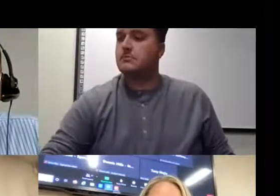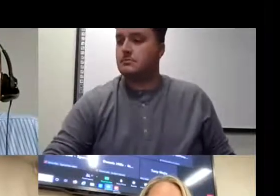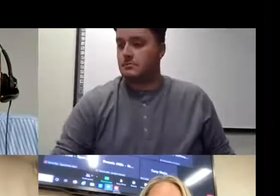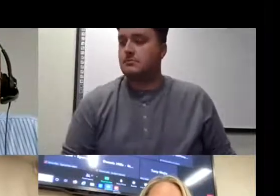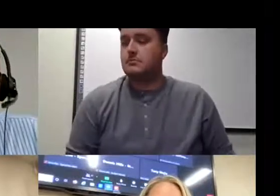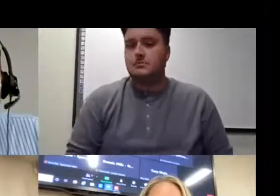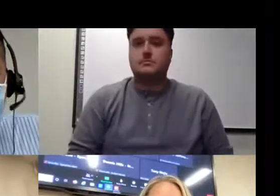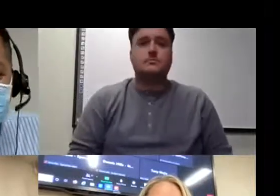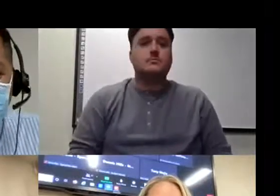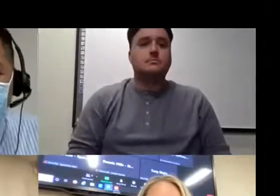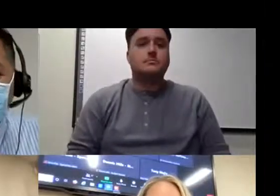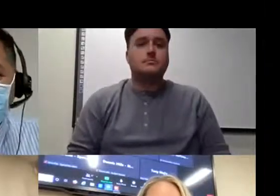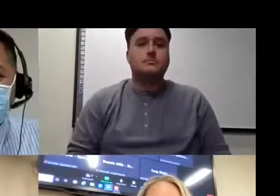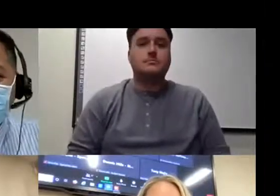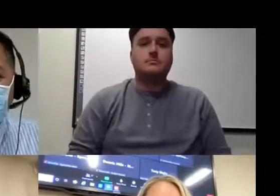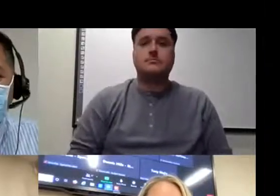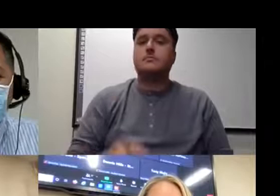All right, good evening.